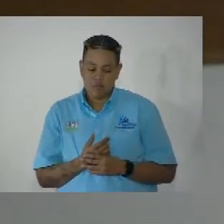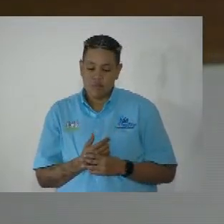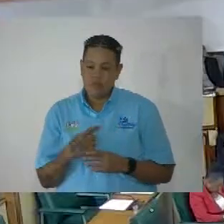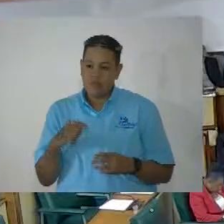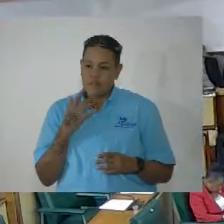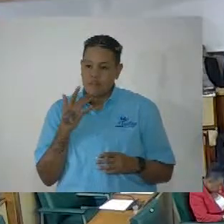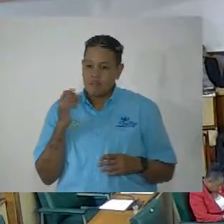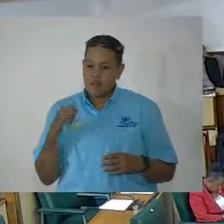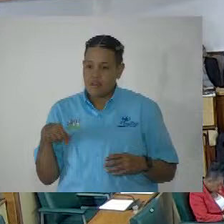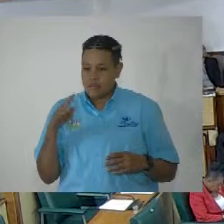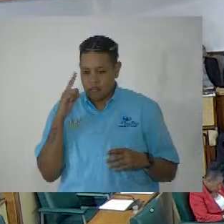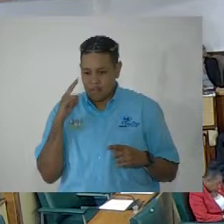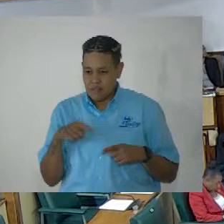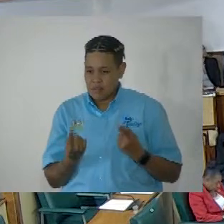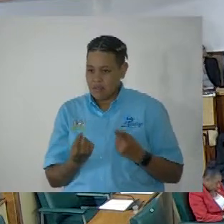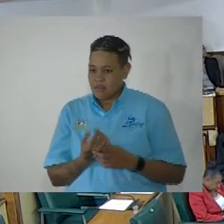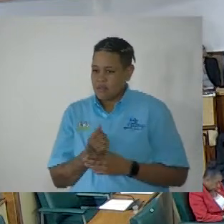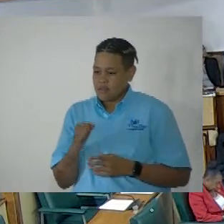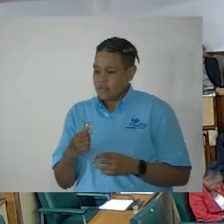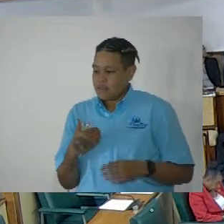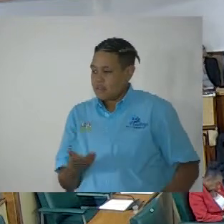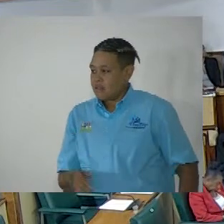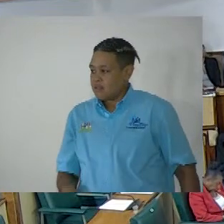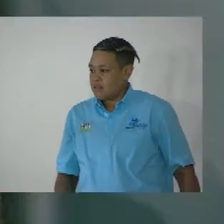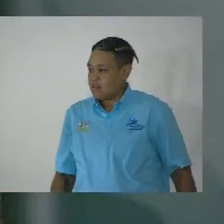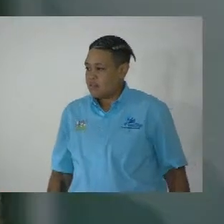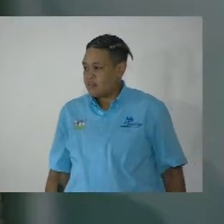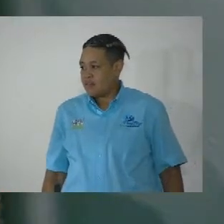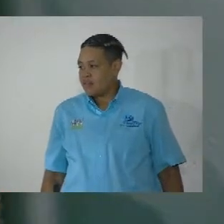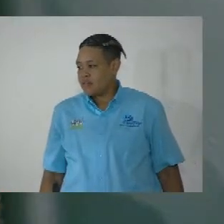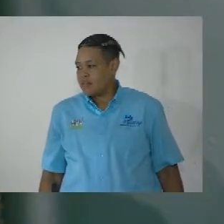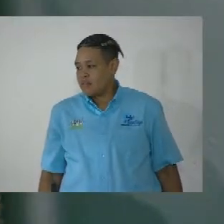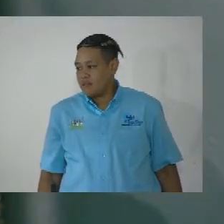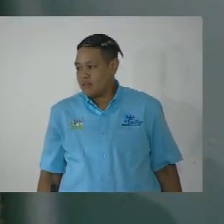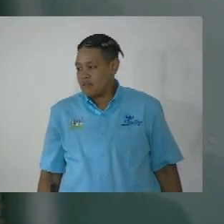Those in favor? Those against? The ayes have it.